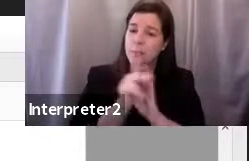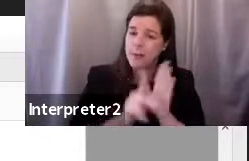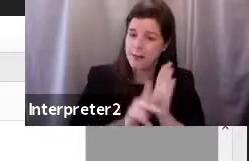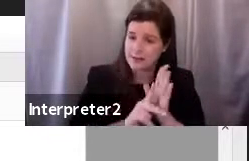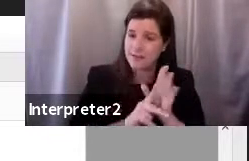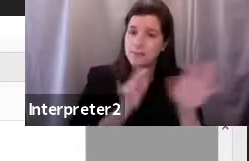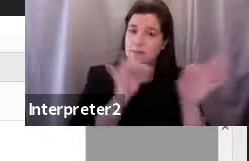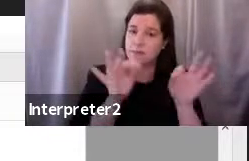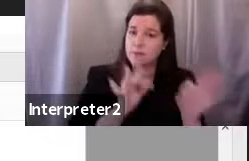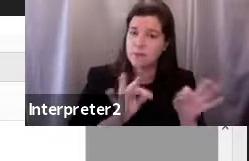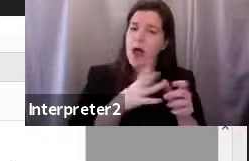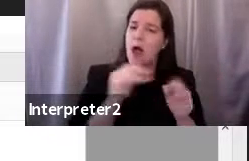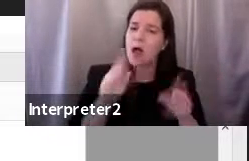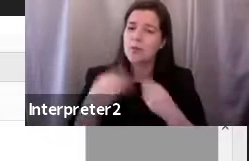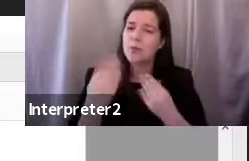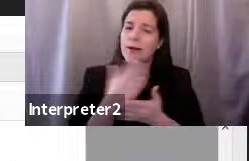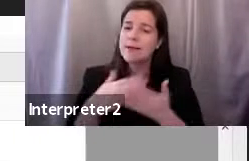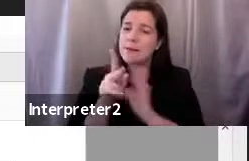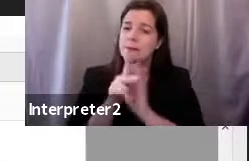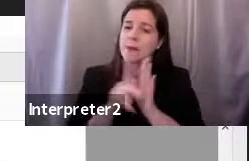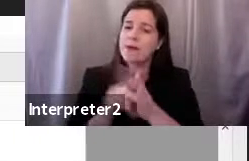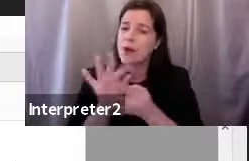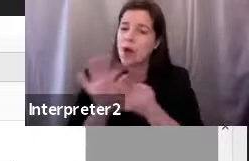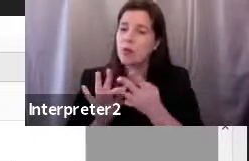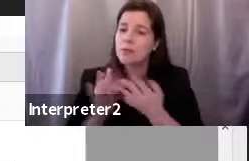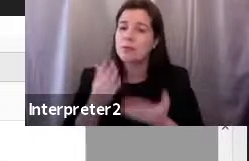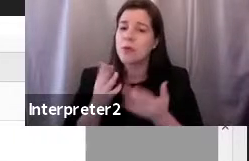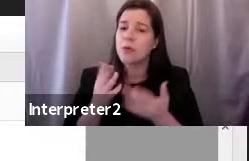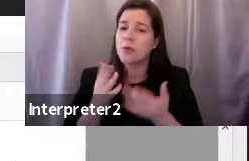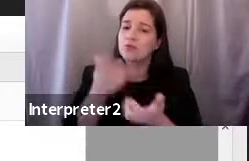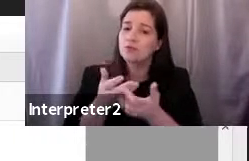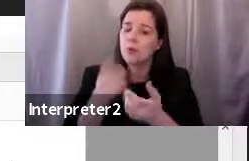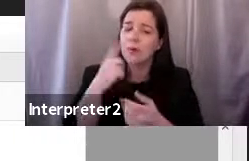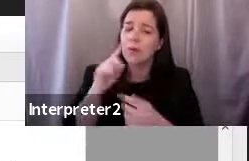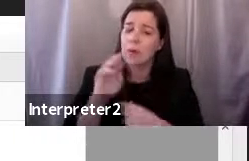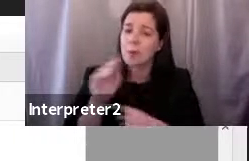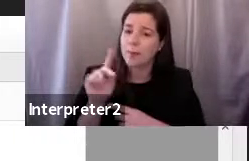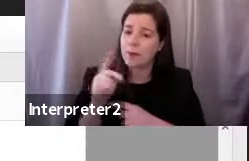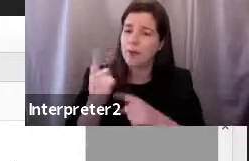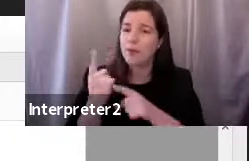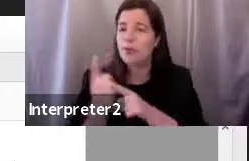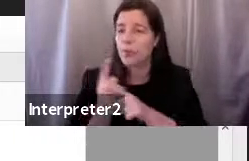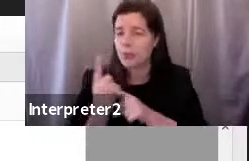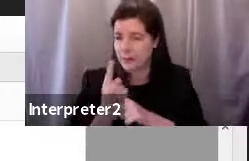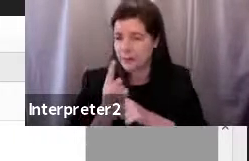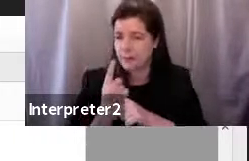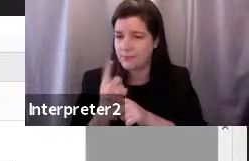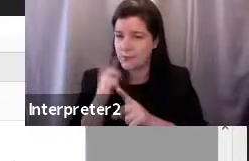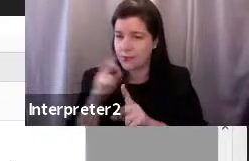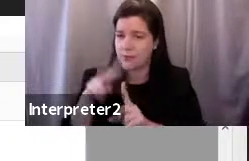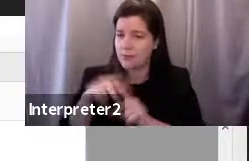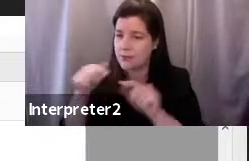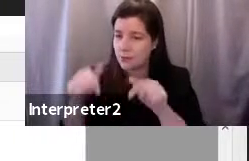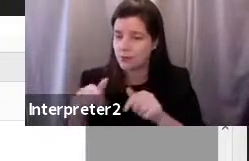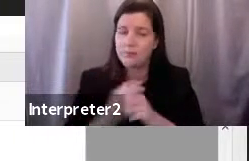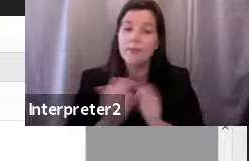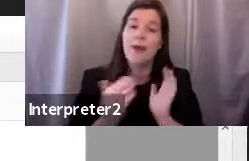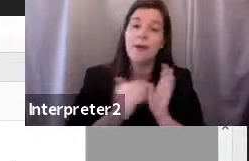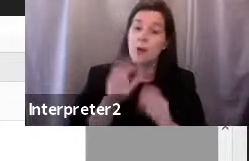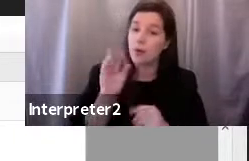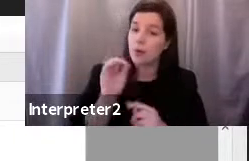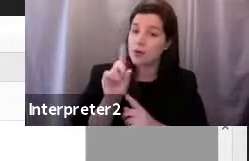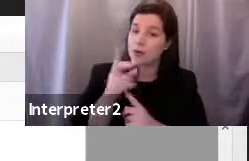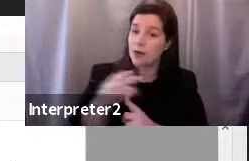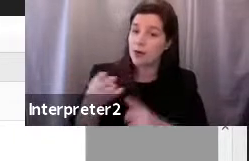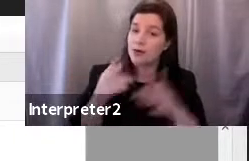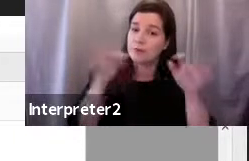couple of policy options that would be appropriate to implement in Maryland. In the report, the Office of Deaf and Hard of Hearing indicated that